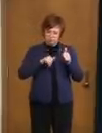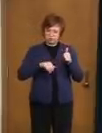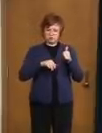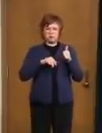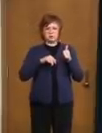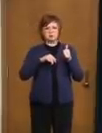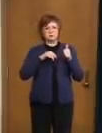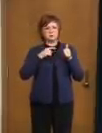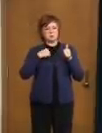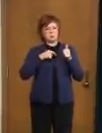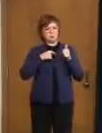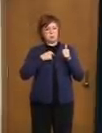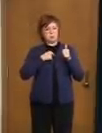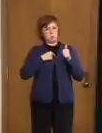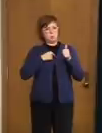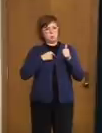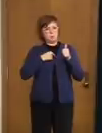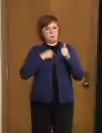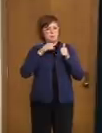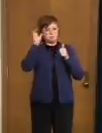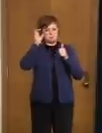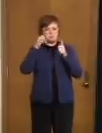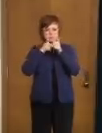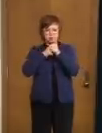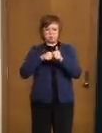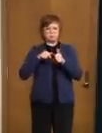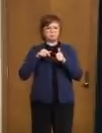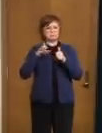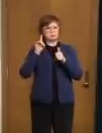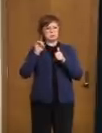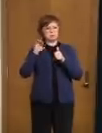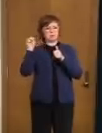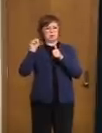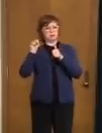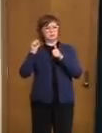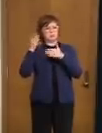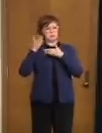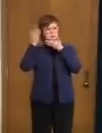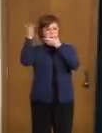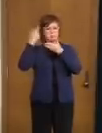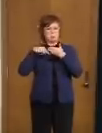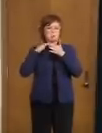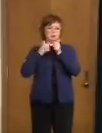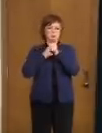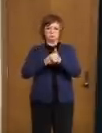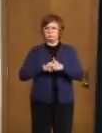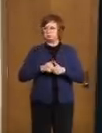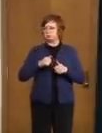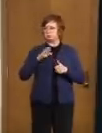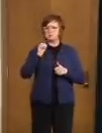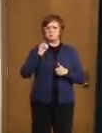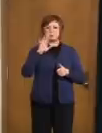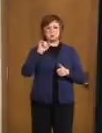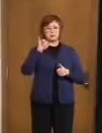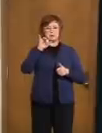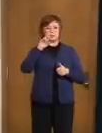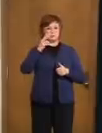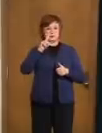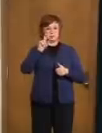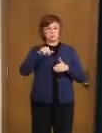when Dr. Shahab has provided his advice to this government, we've acted on it. Murray, do you have a follow-up?